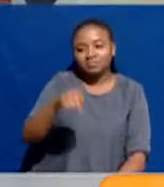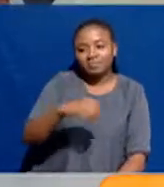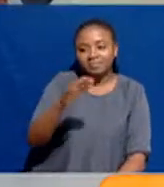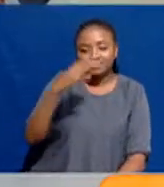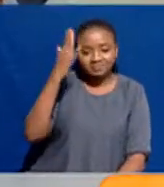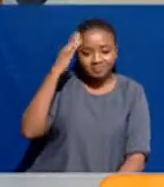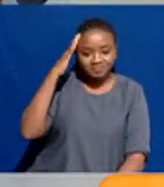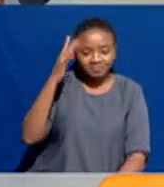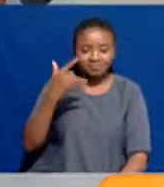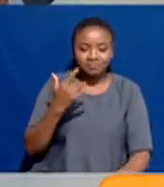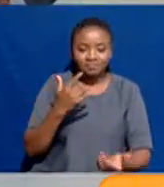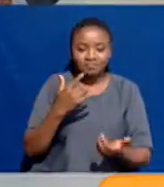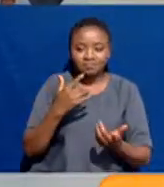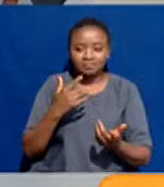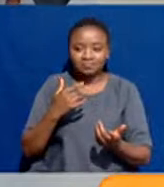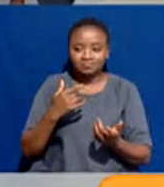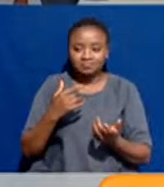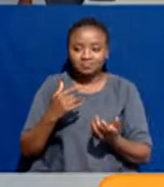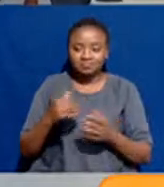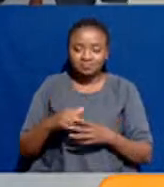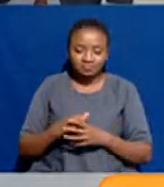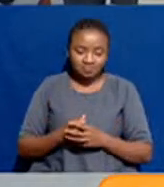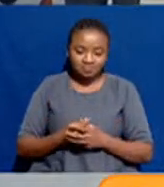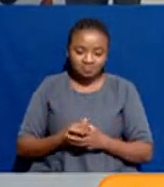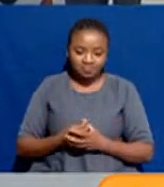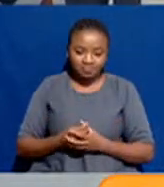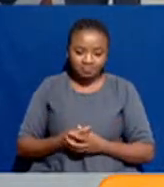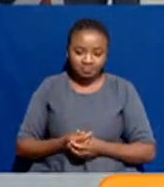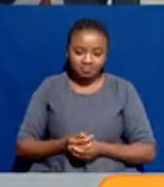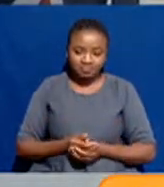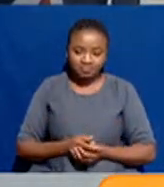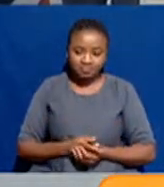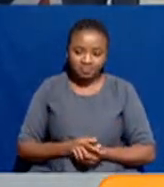I've debated him on that issue. Mm.